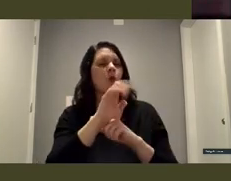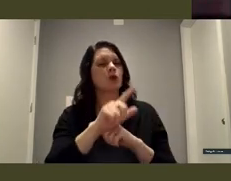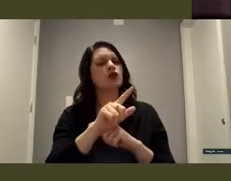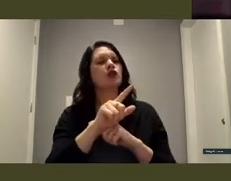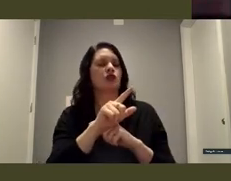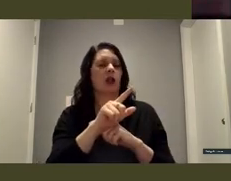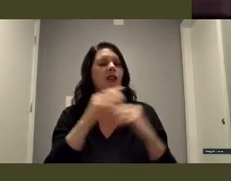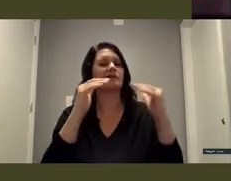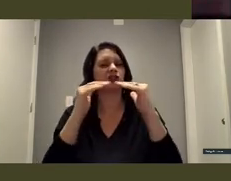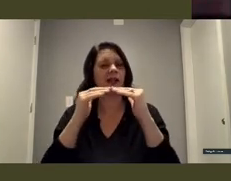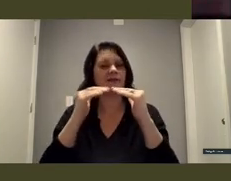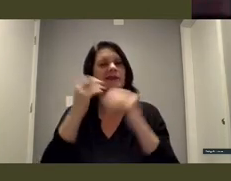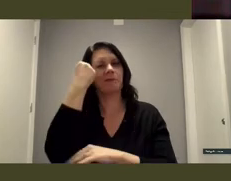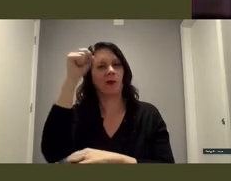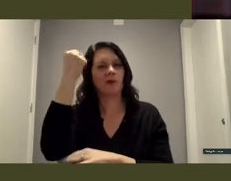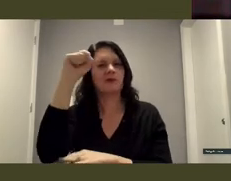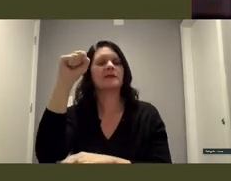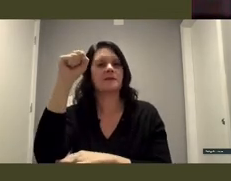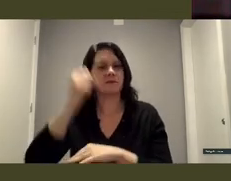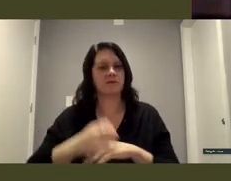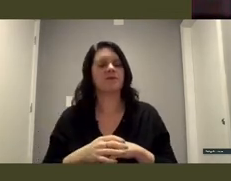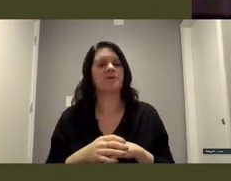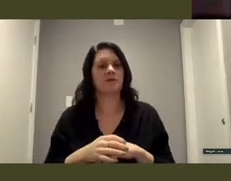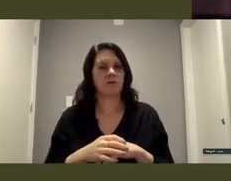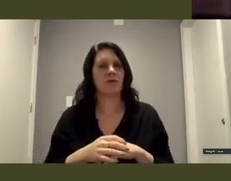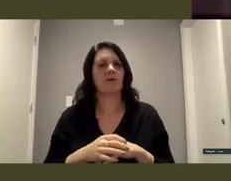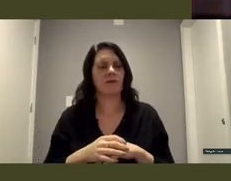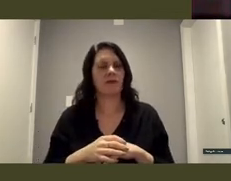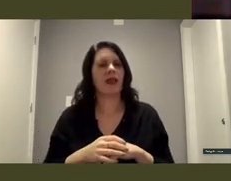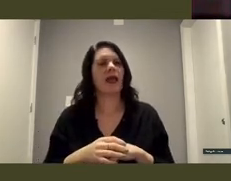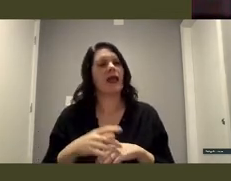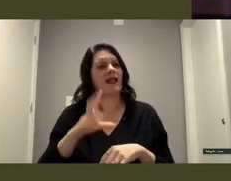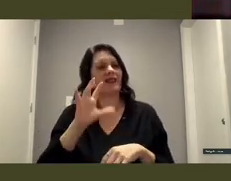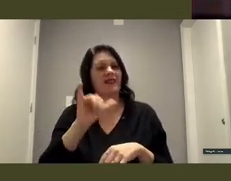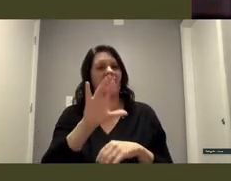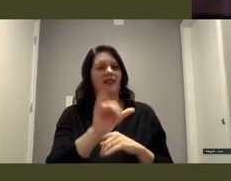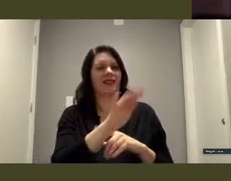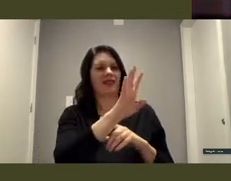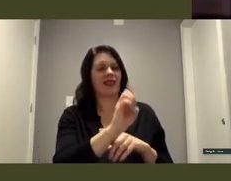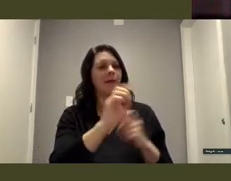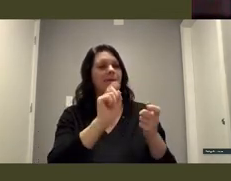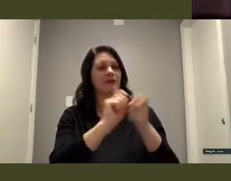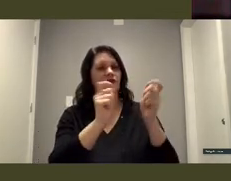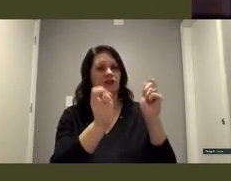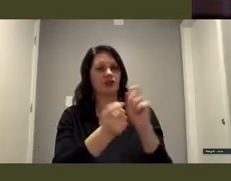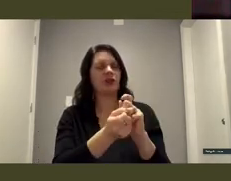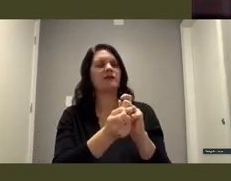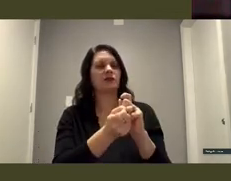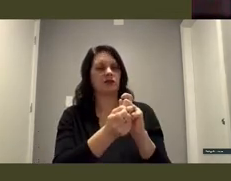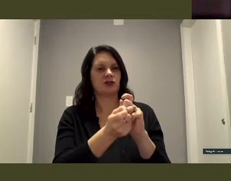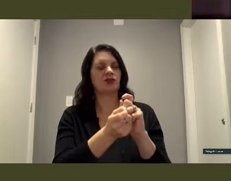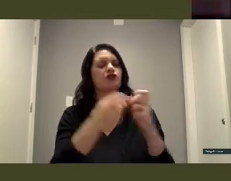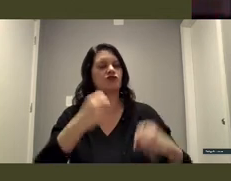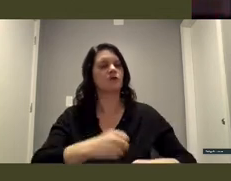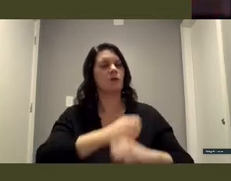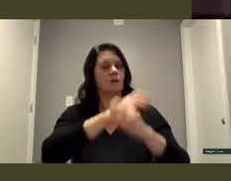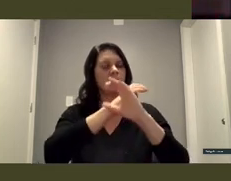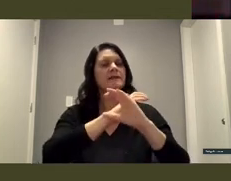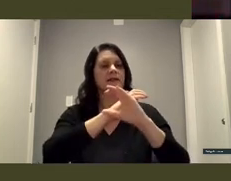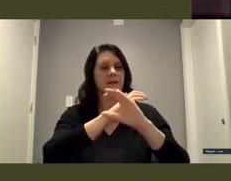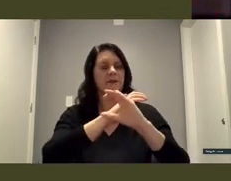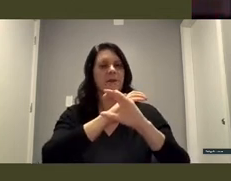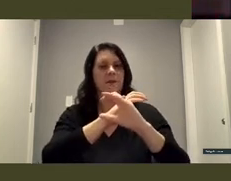at the fact that we have limited or sometimes zero access to own a land and little access